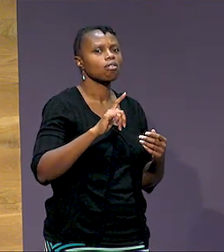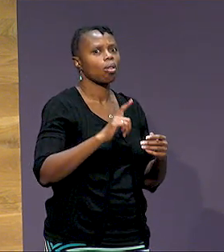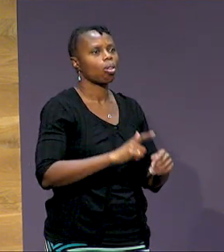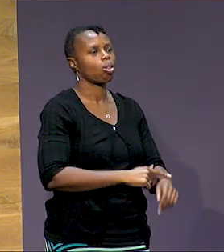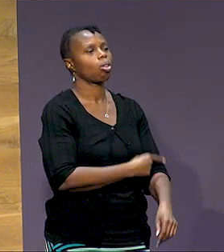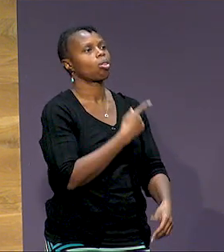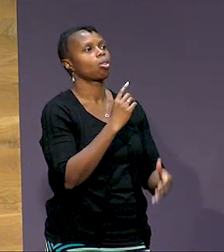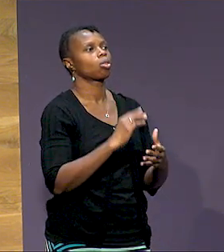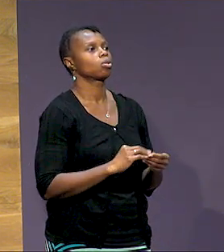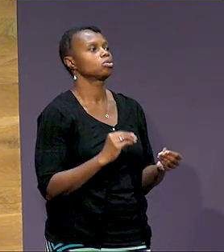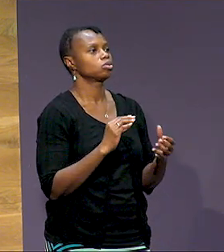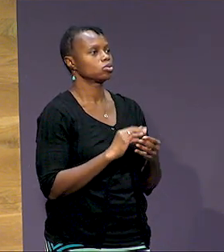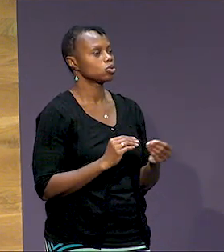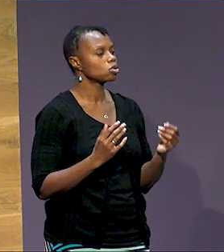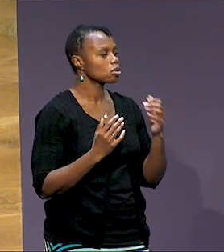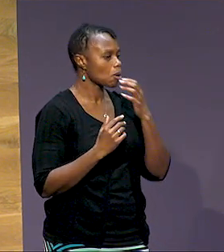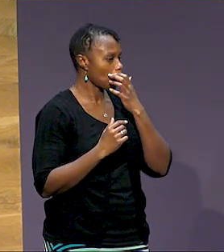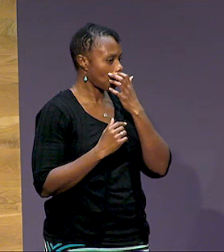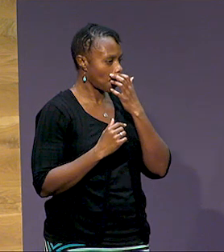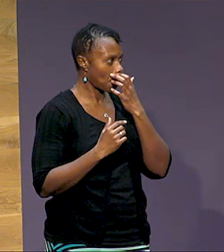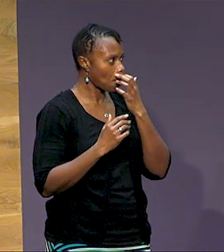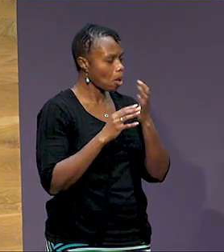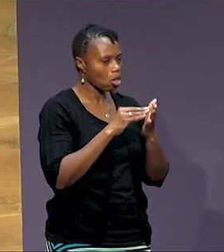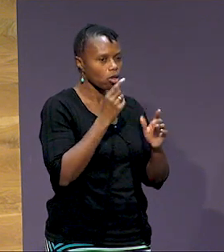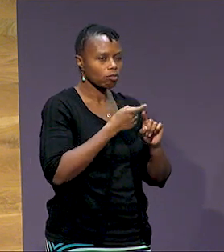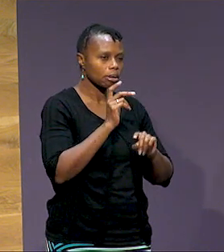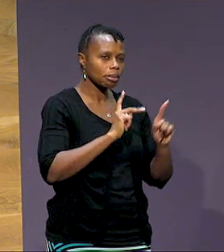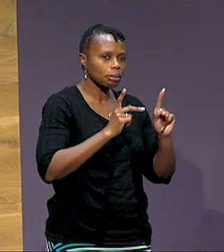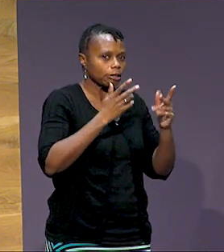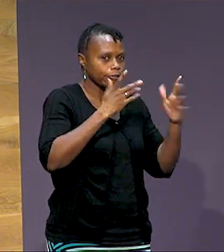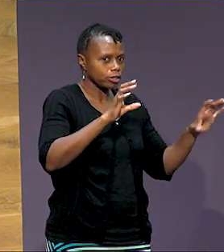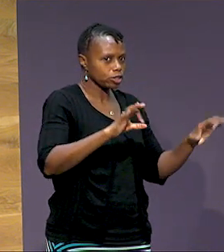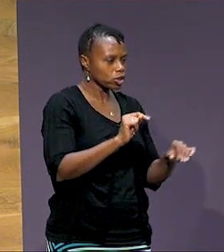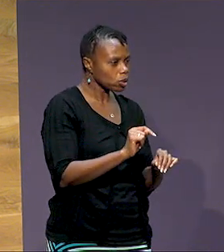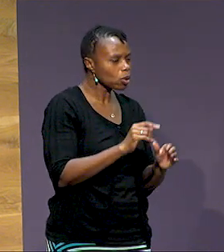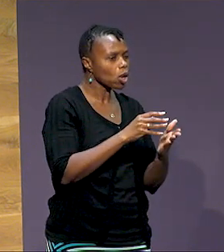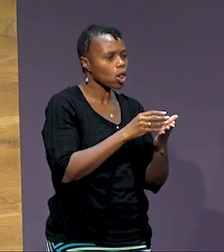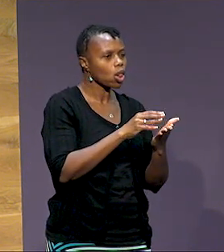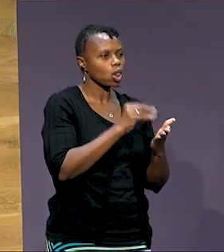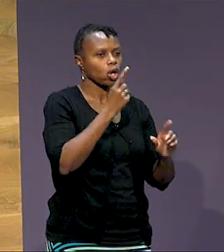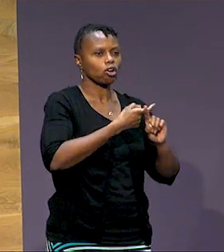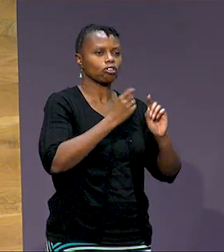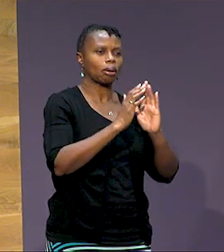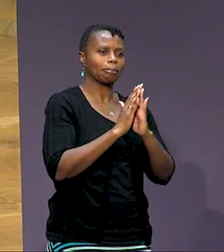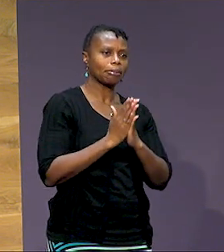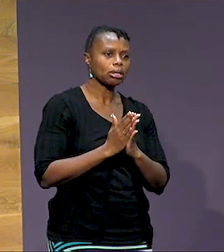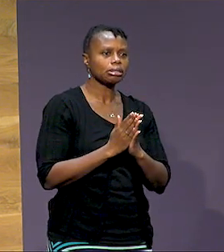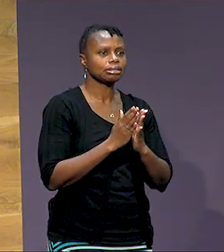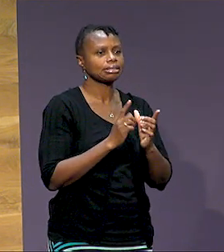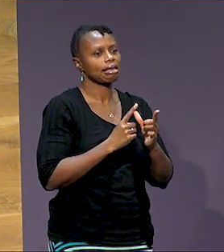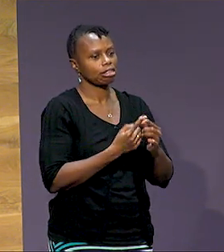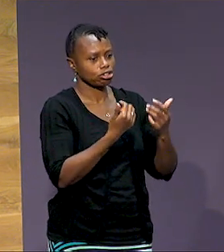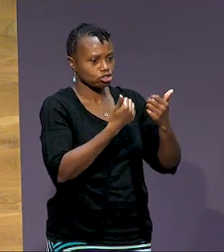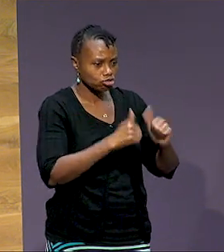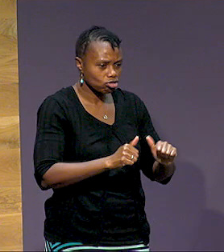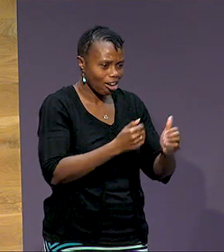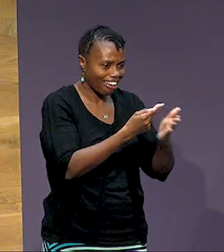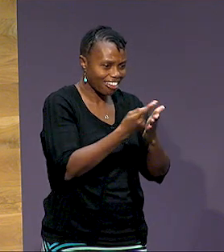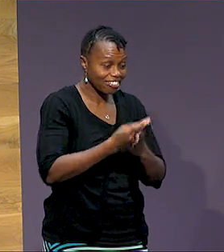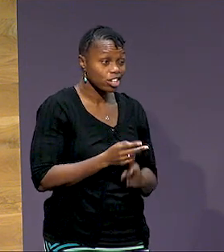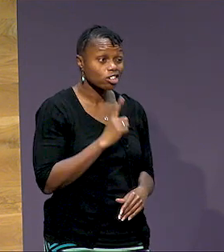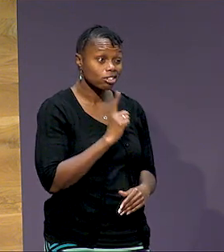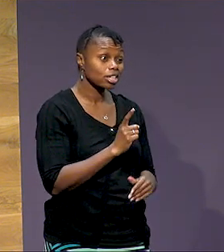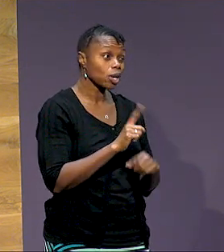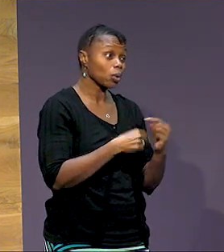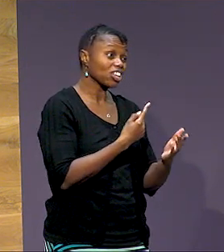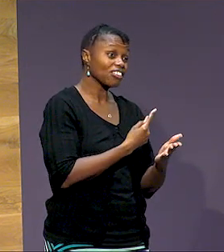it's equal parts learning from people who are already doing it, learning from the literature, and then also trying and failing. Failure is one of the best